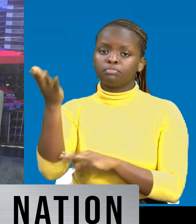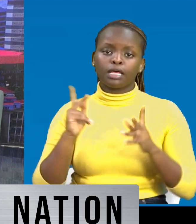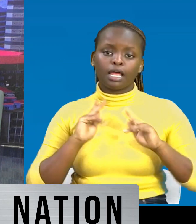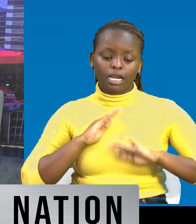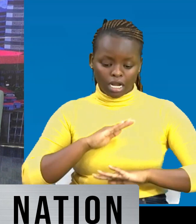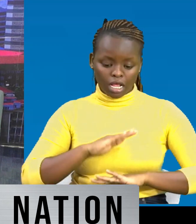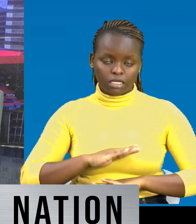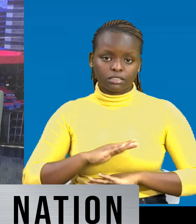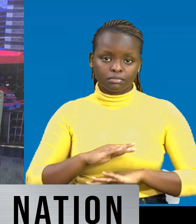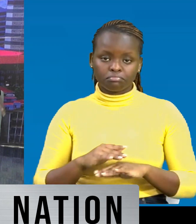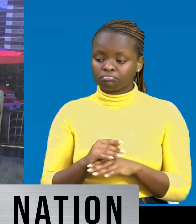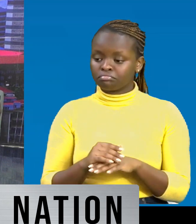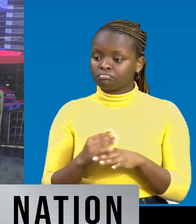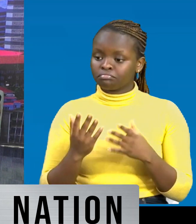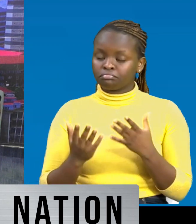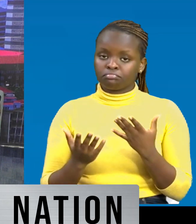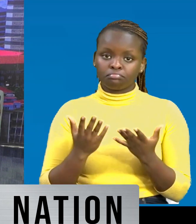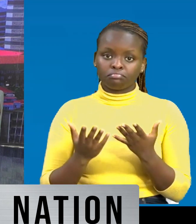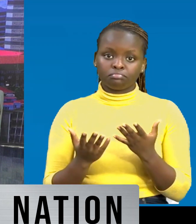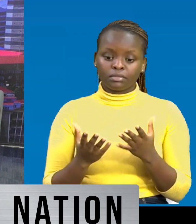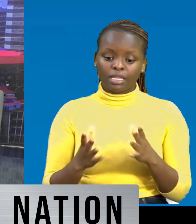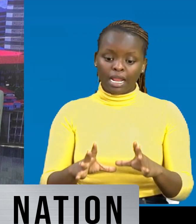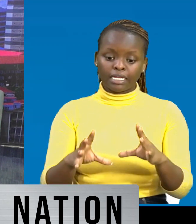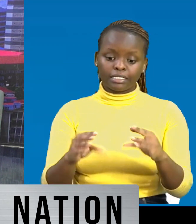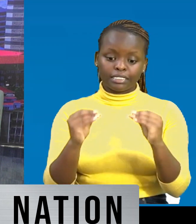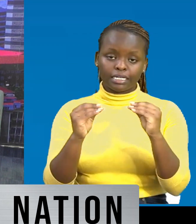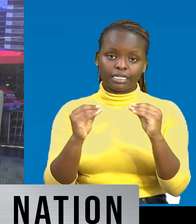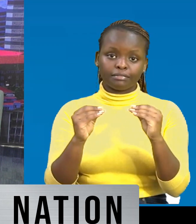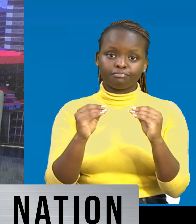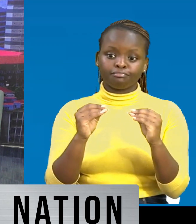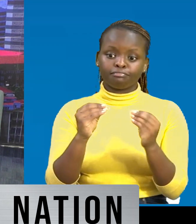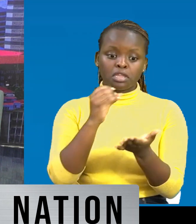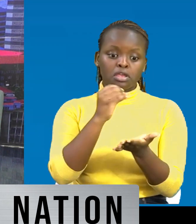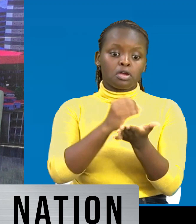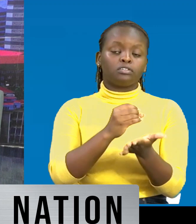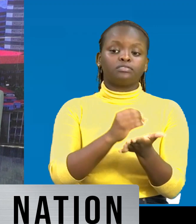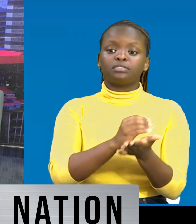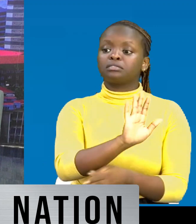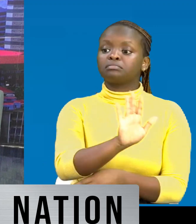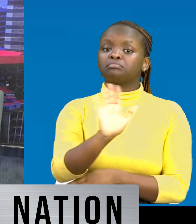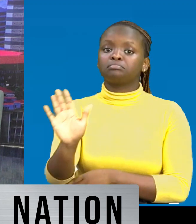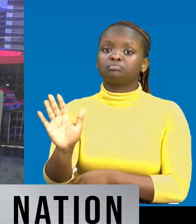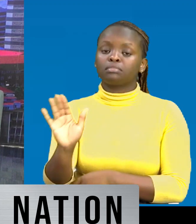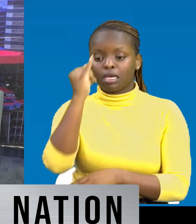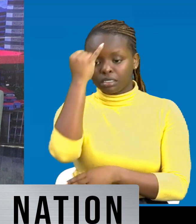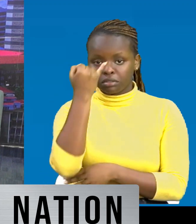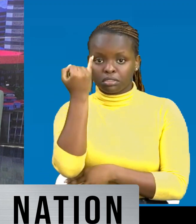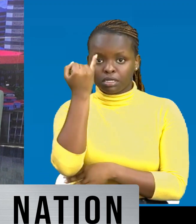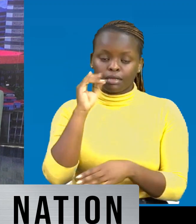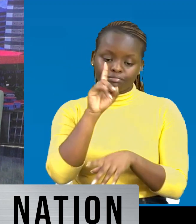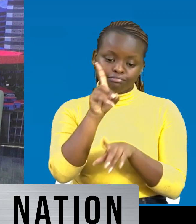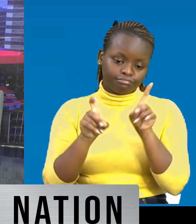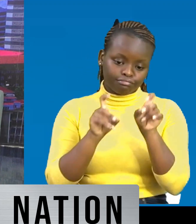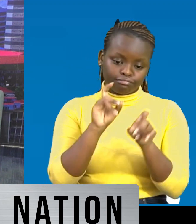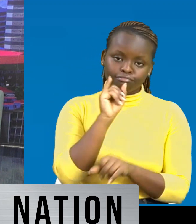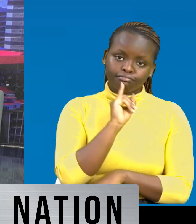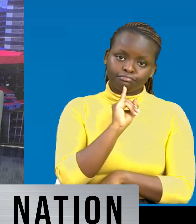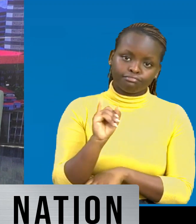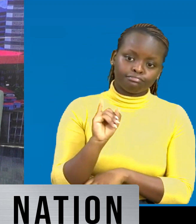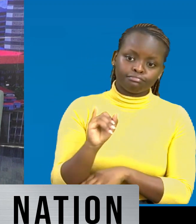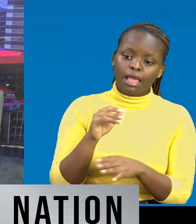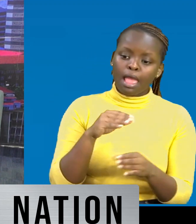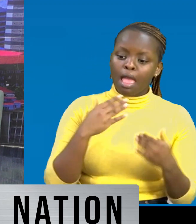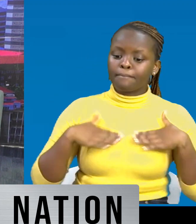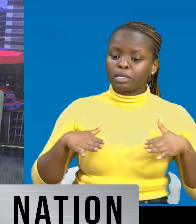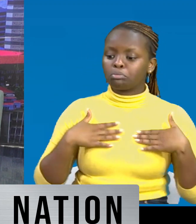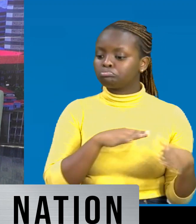that unfortunately it was taken to be that they are coming to his office. But then, John, the question is that there are some people who went into the office,